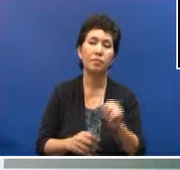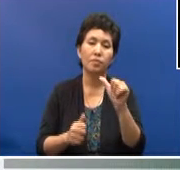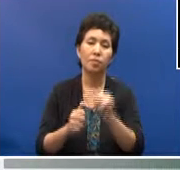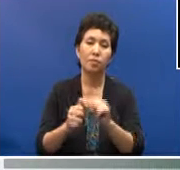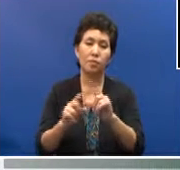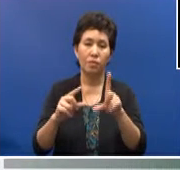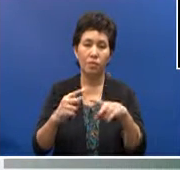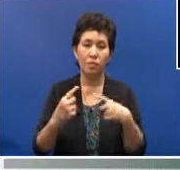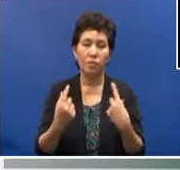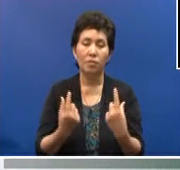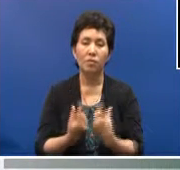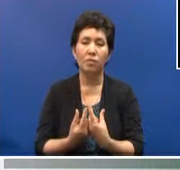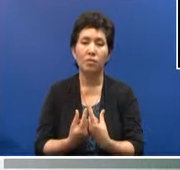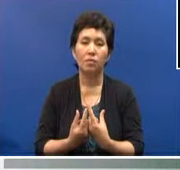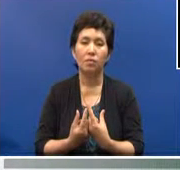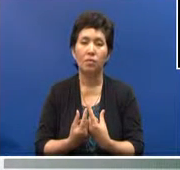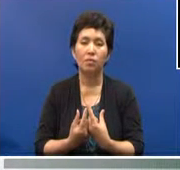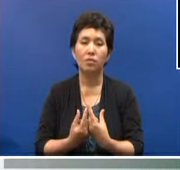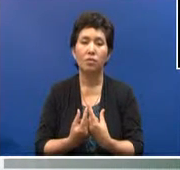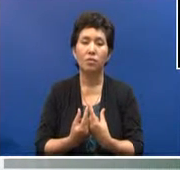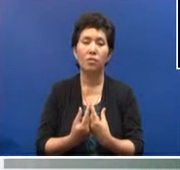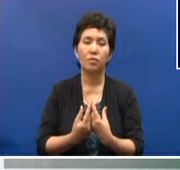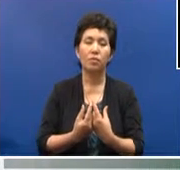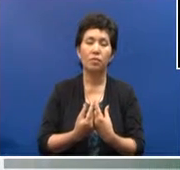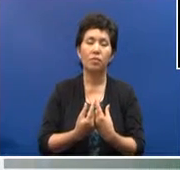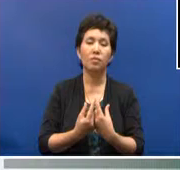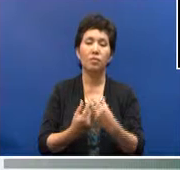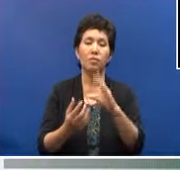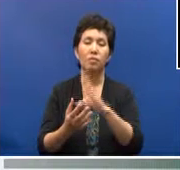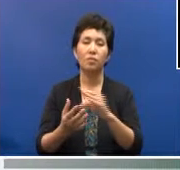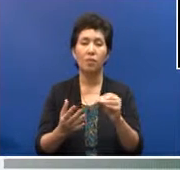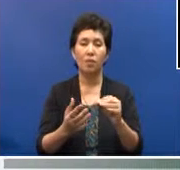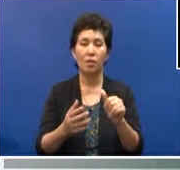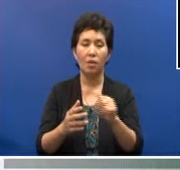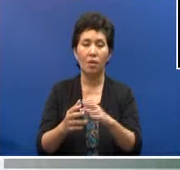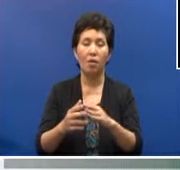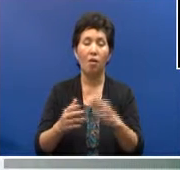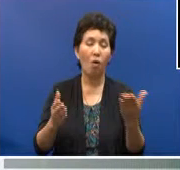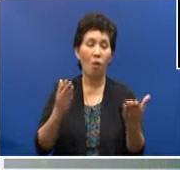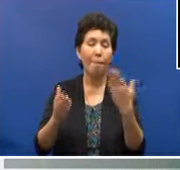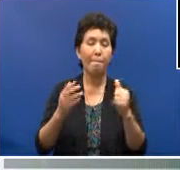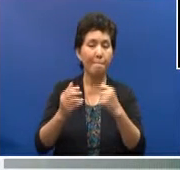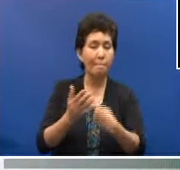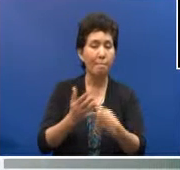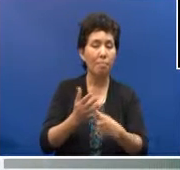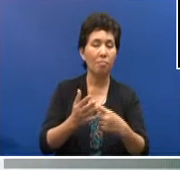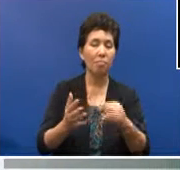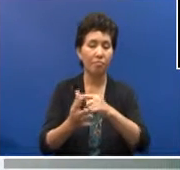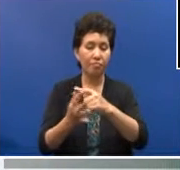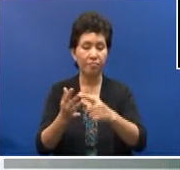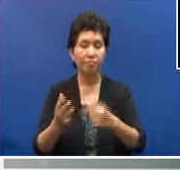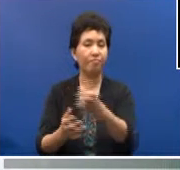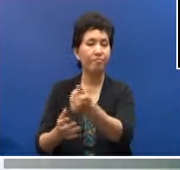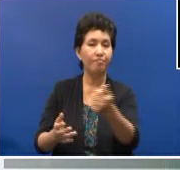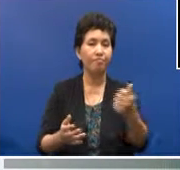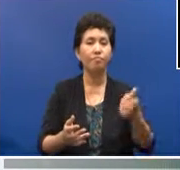group is politically represented, okay, and attempt to compromise with each other, okay, in